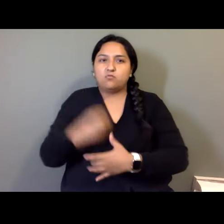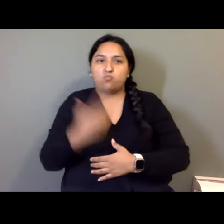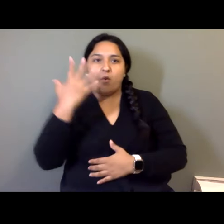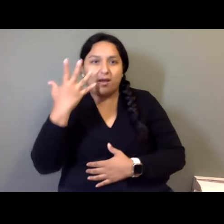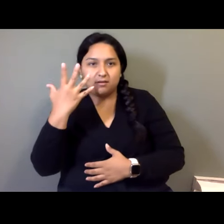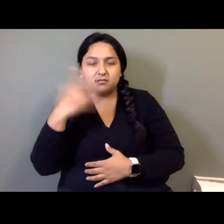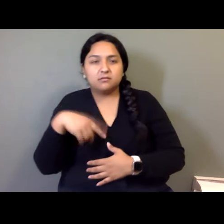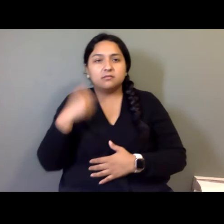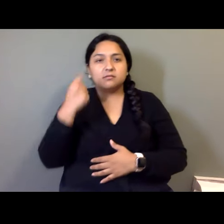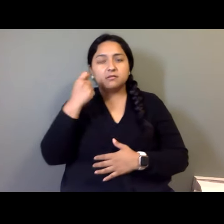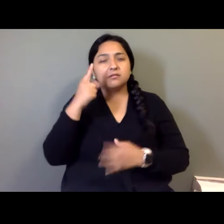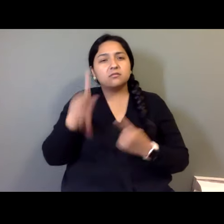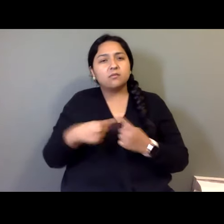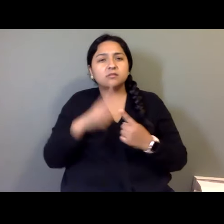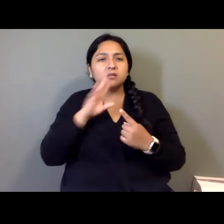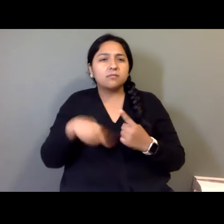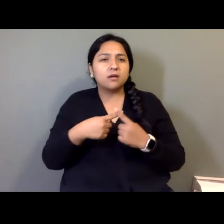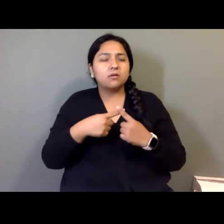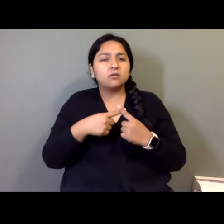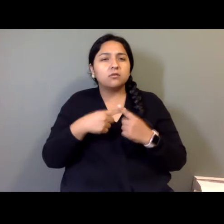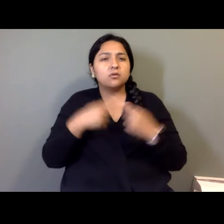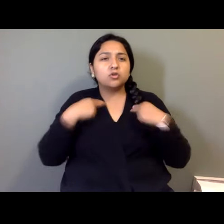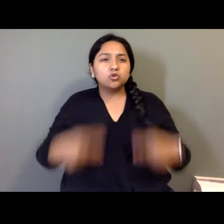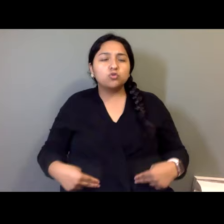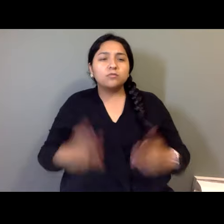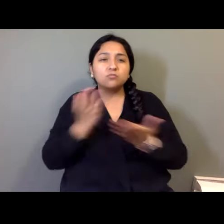rights, people, like, try to make it seem like you're pushing an agenda.